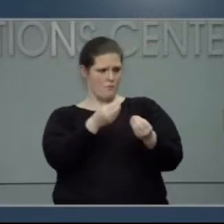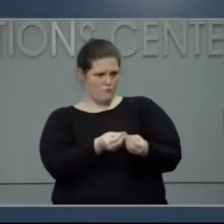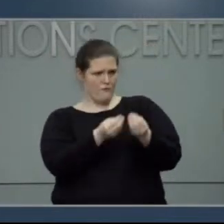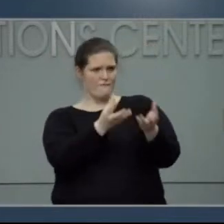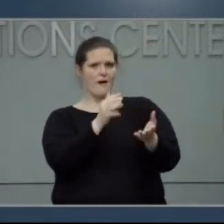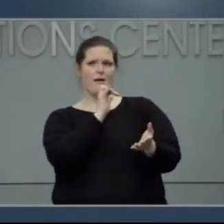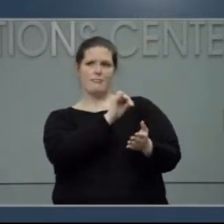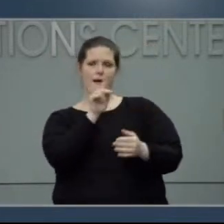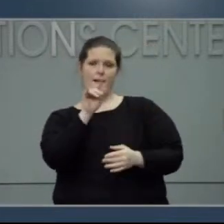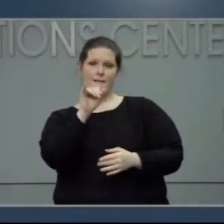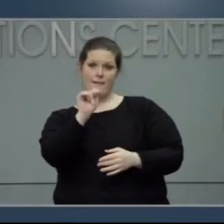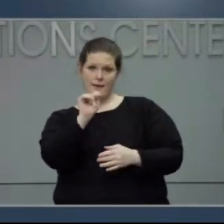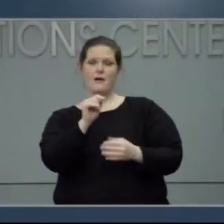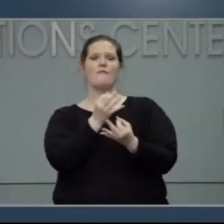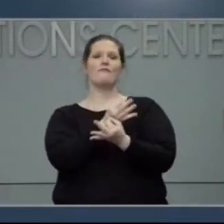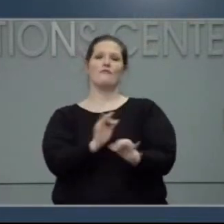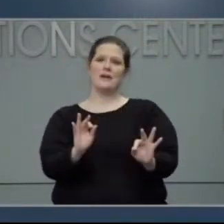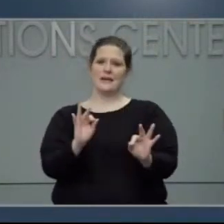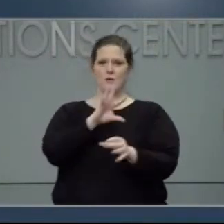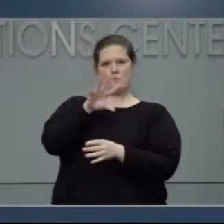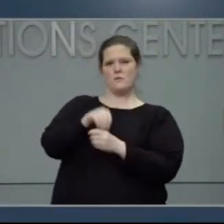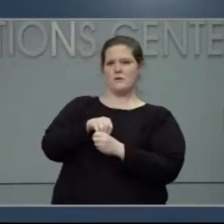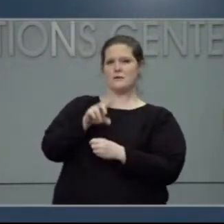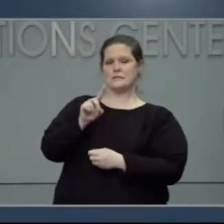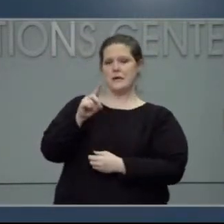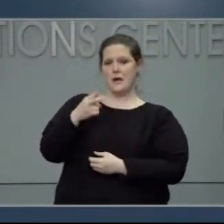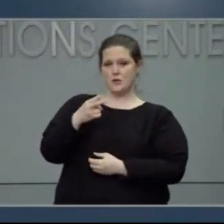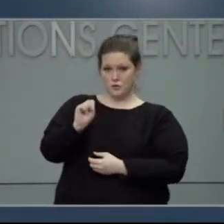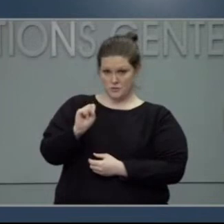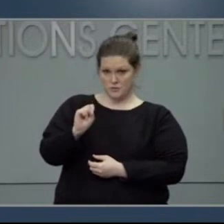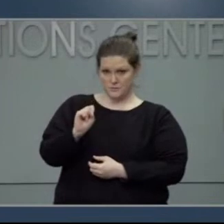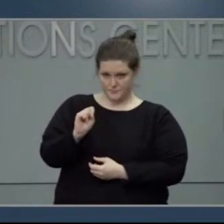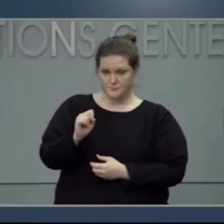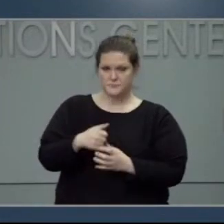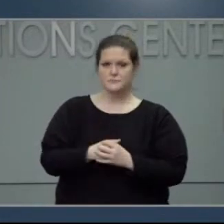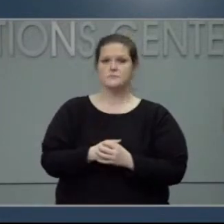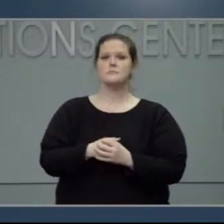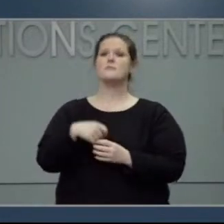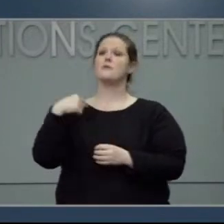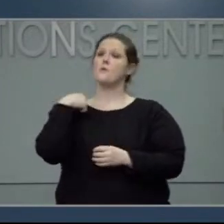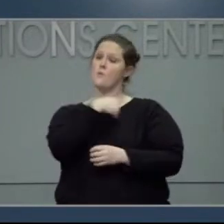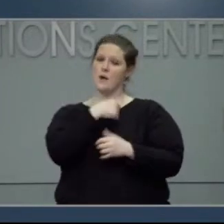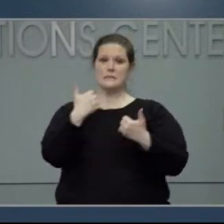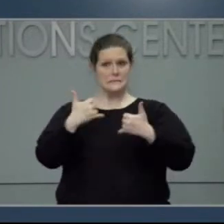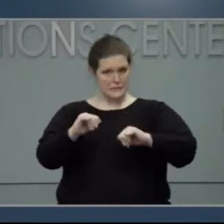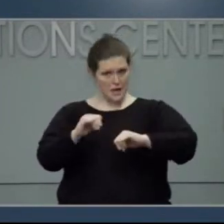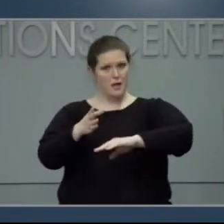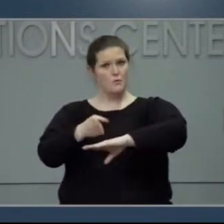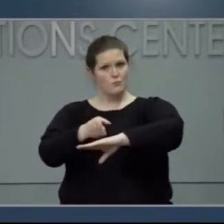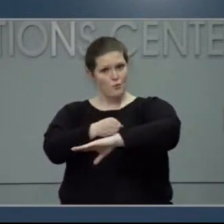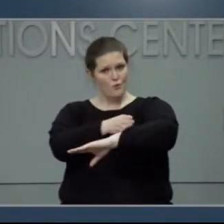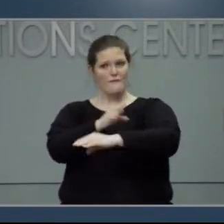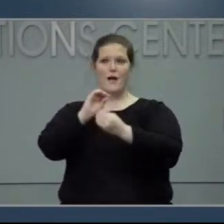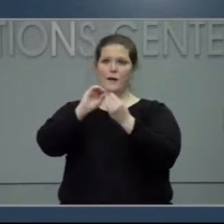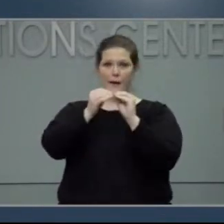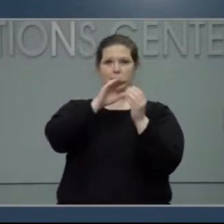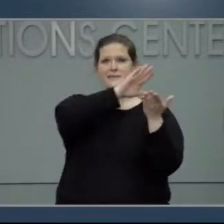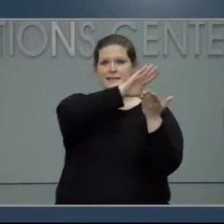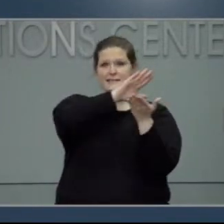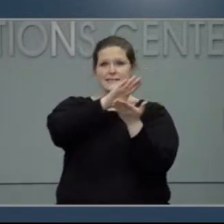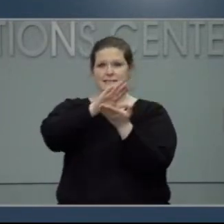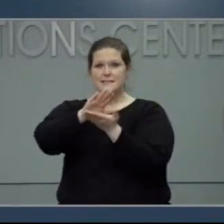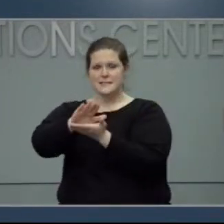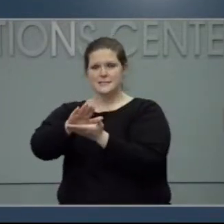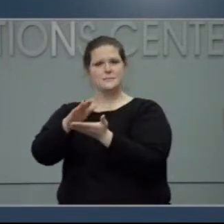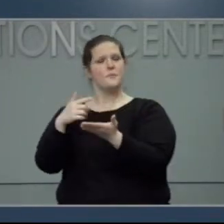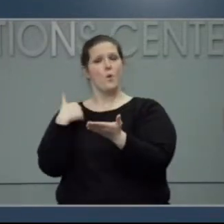Human Services. We're making positive progress, but our work is not done just yet. Please keep wearing a mask, waiting